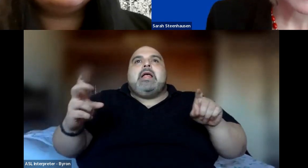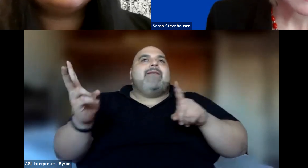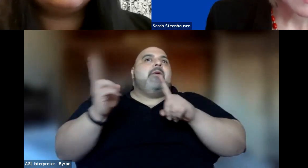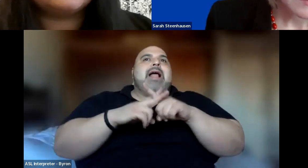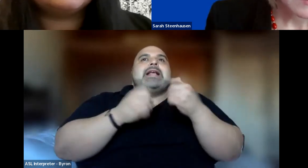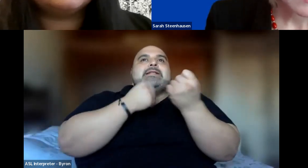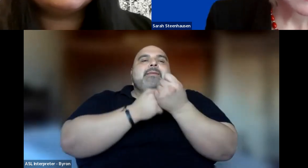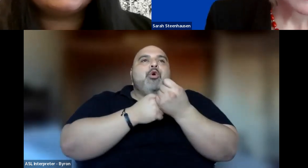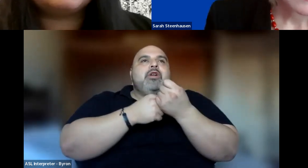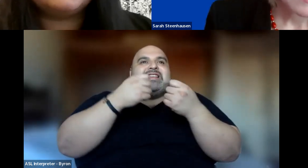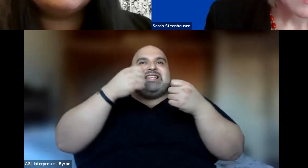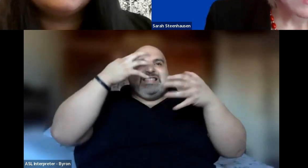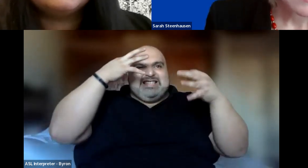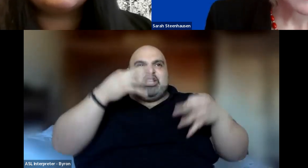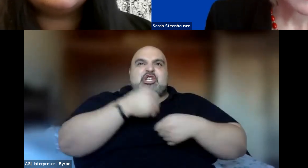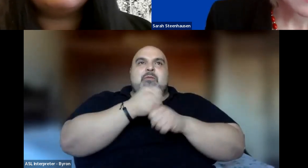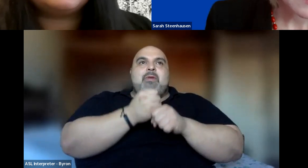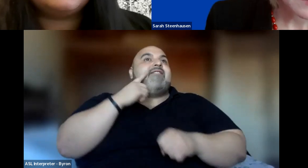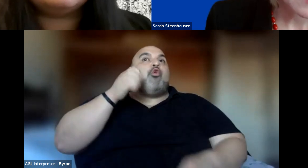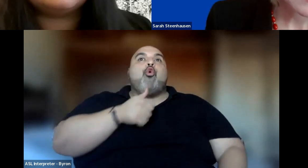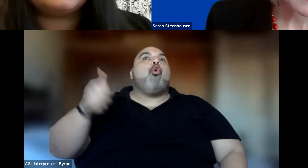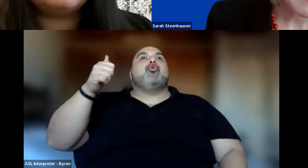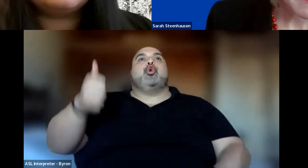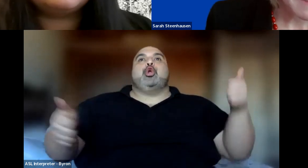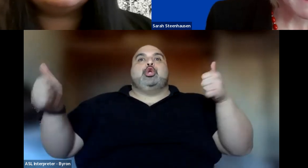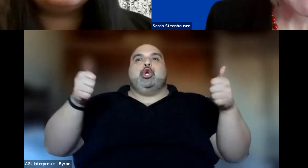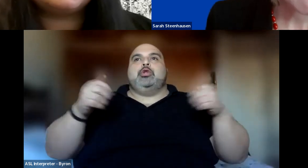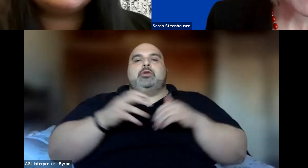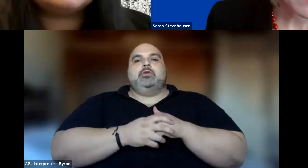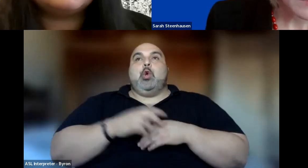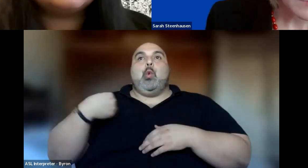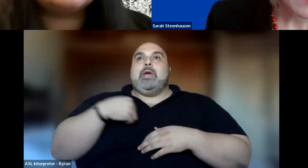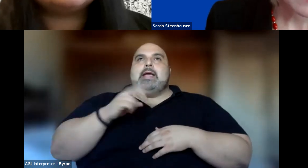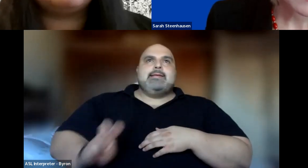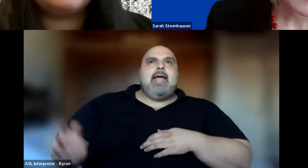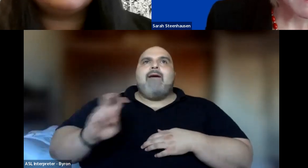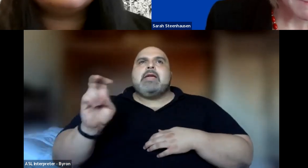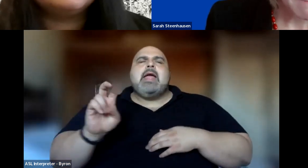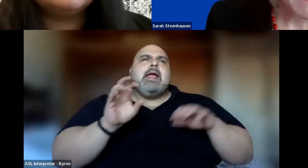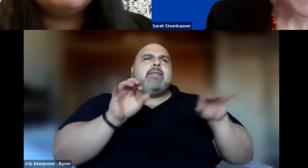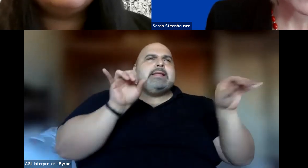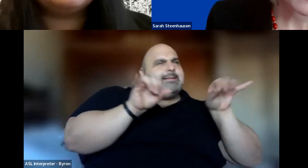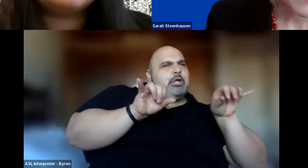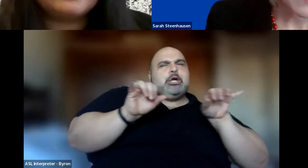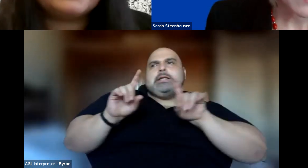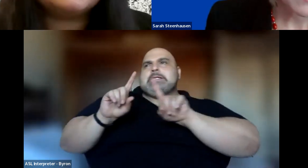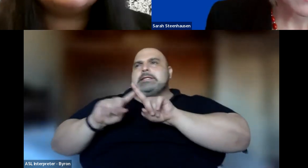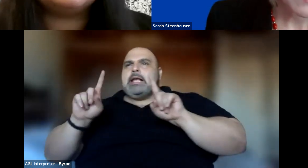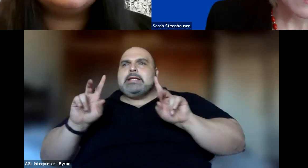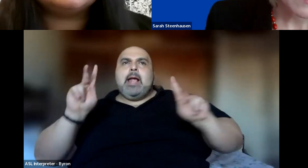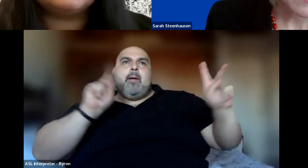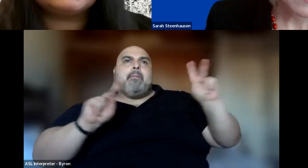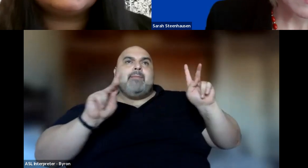decision making to older adults as we sort of navigate, you know, the similarities and differences of where people with